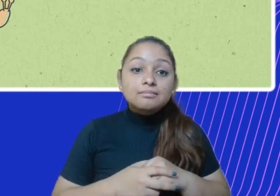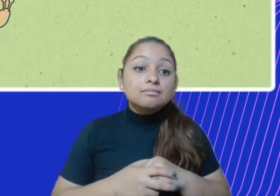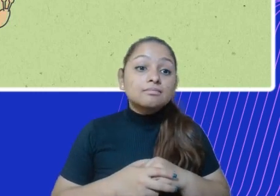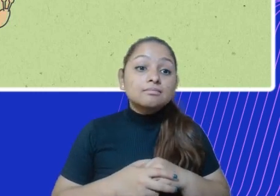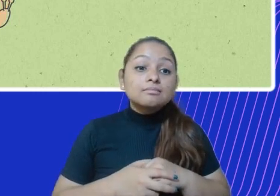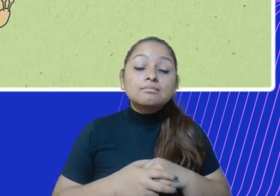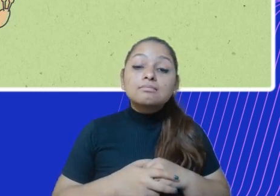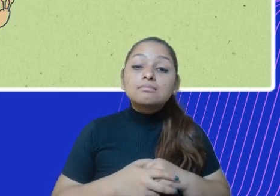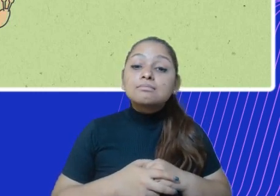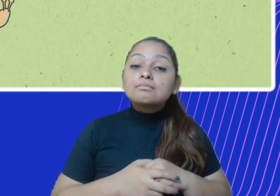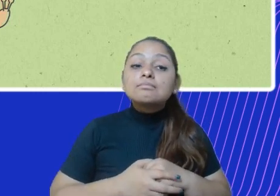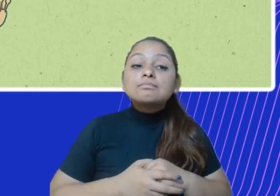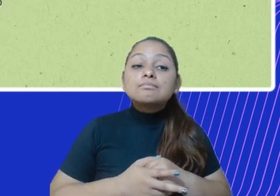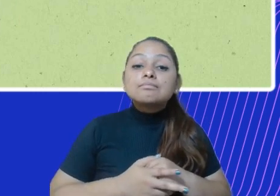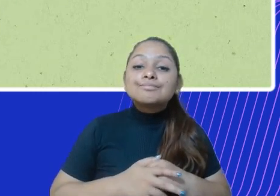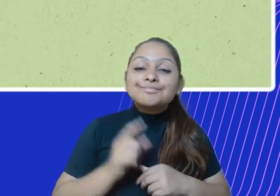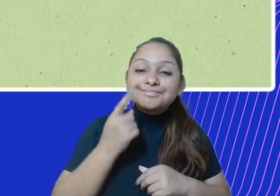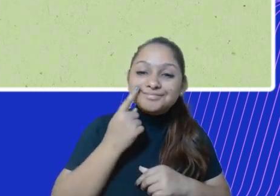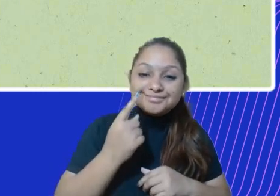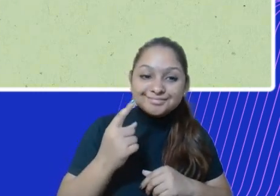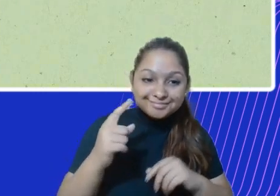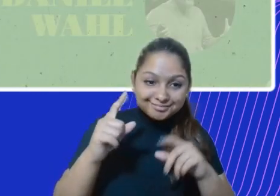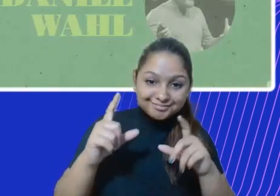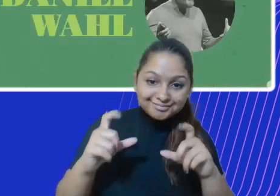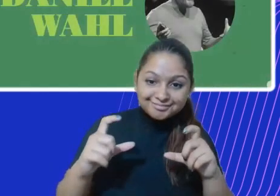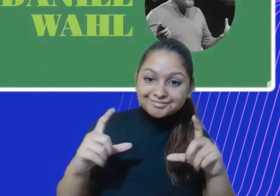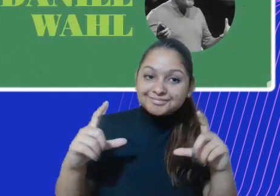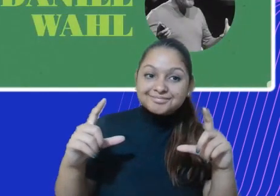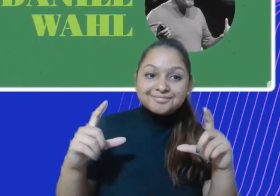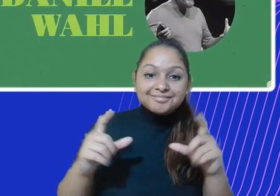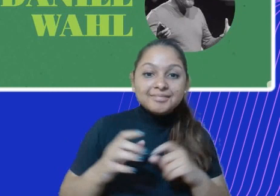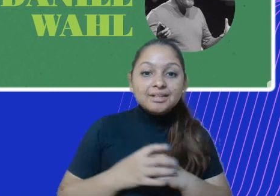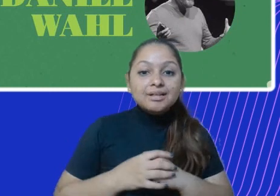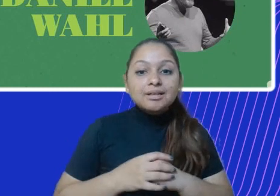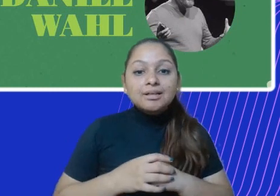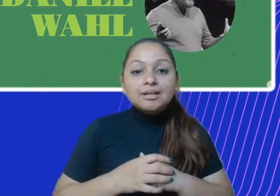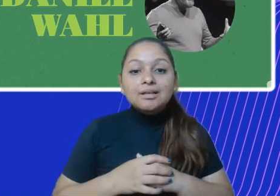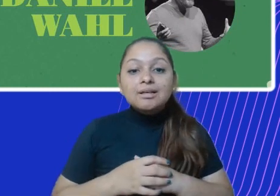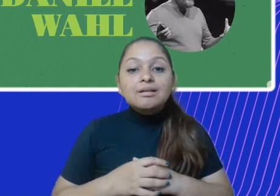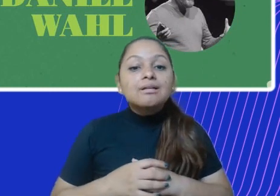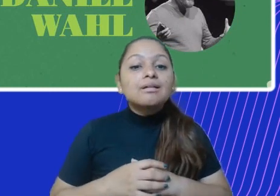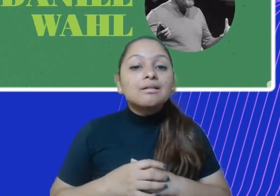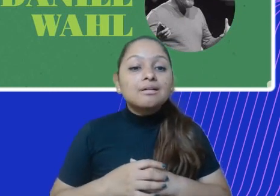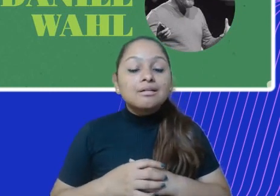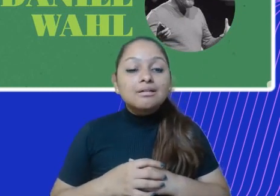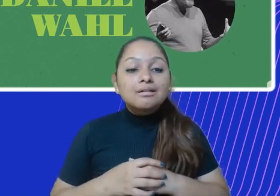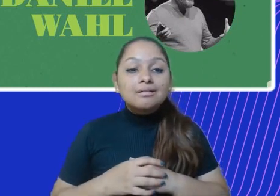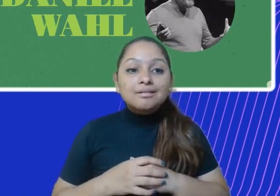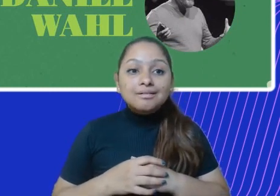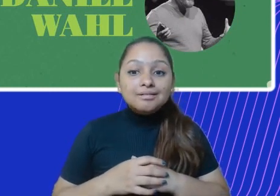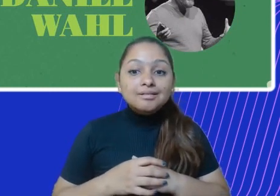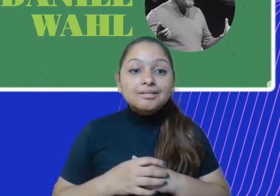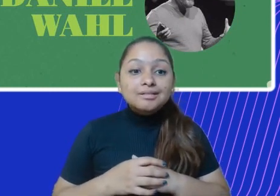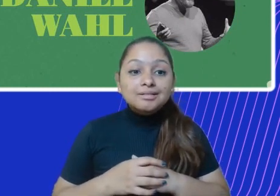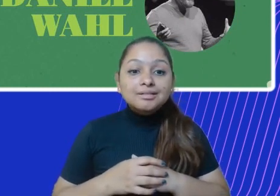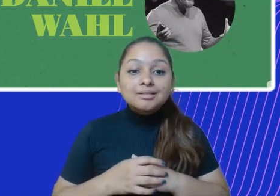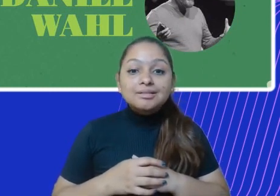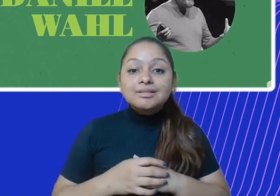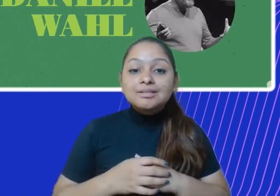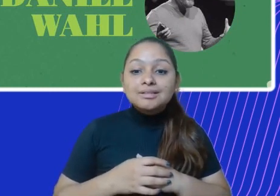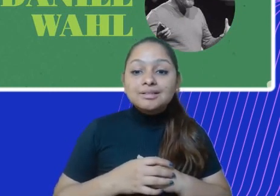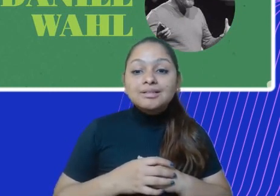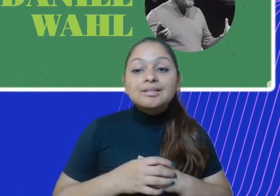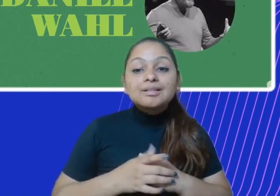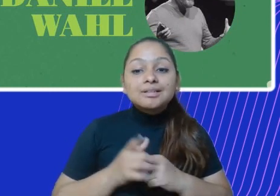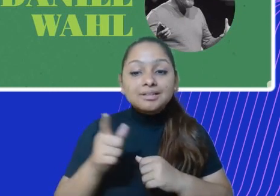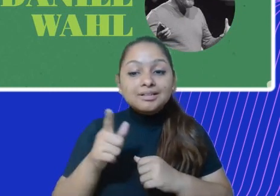this perspective has this image of the circle, and we see the regeneration